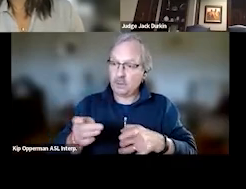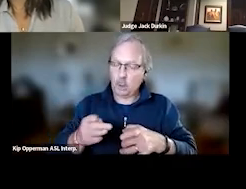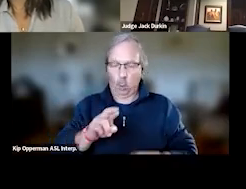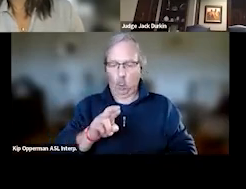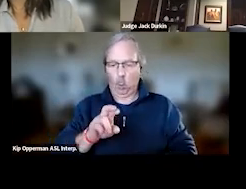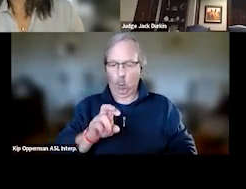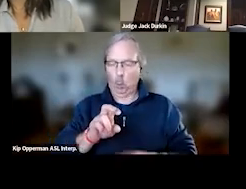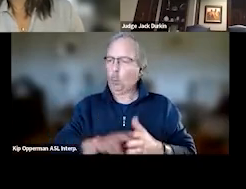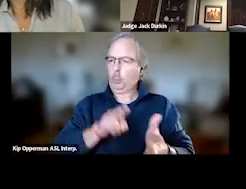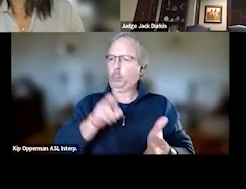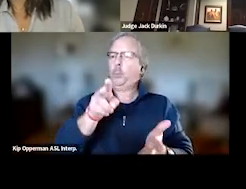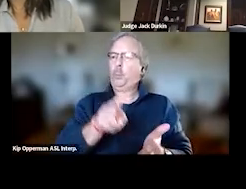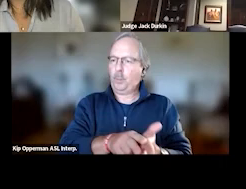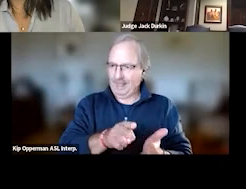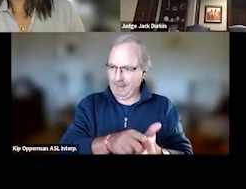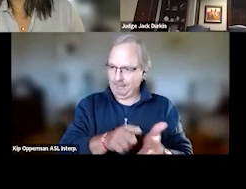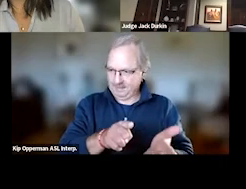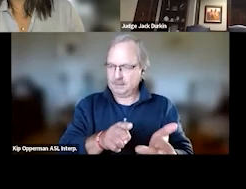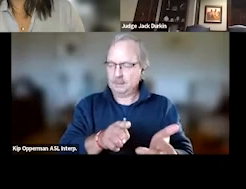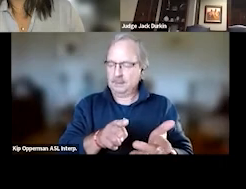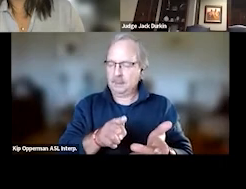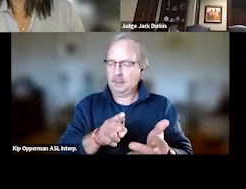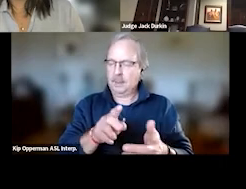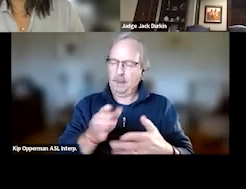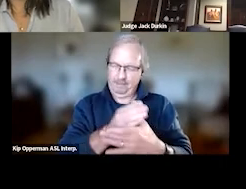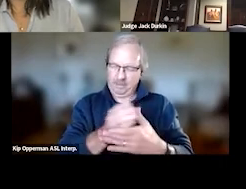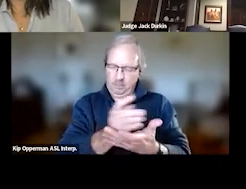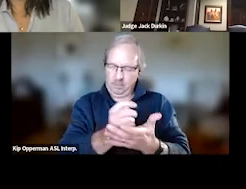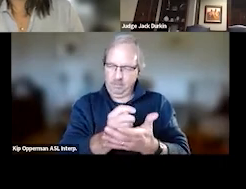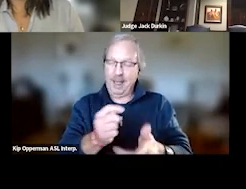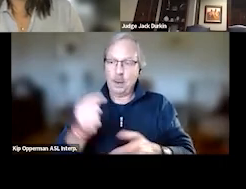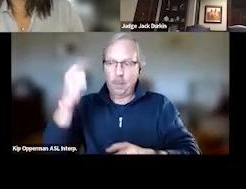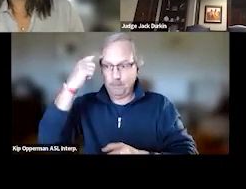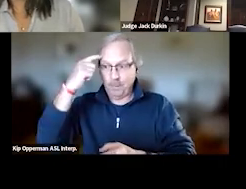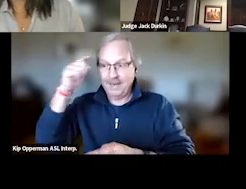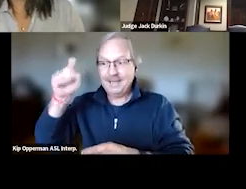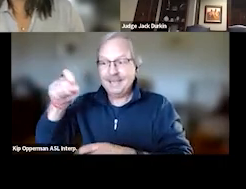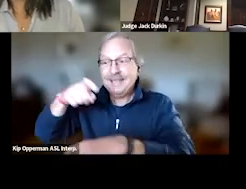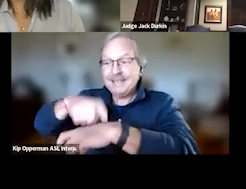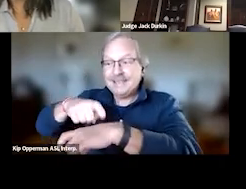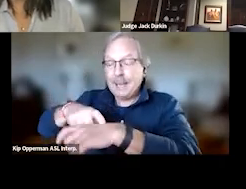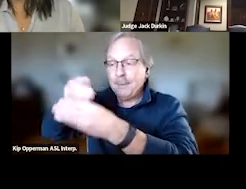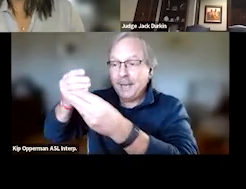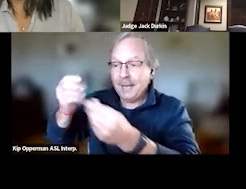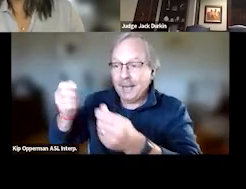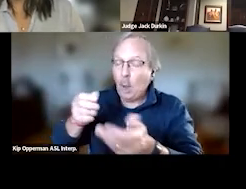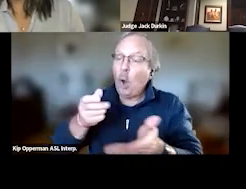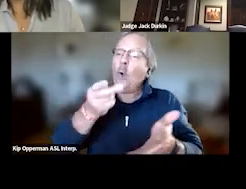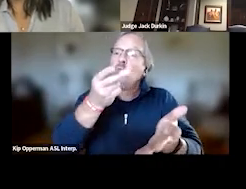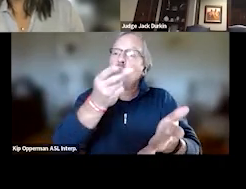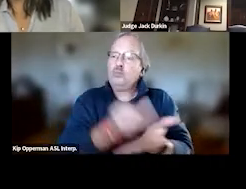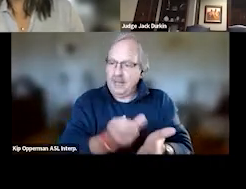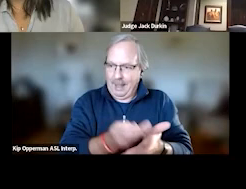treatment. I understand now that until a brain has time to heal, relapse may happen.